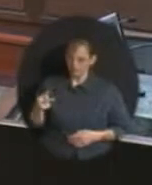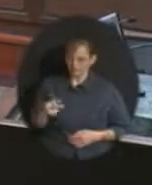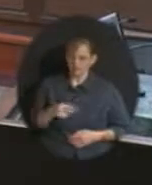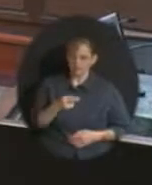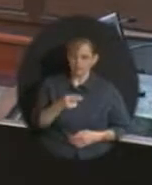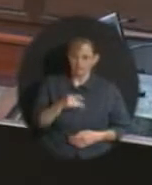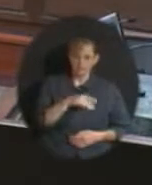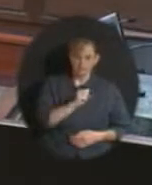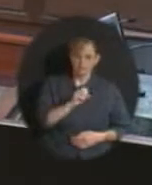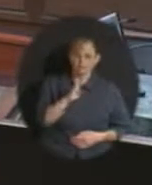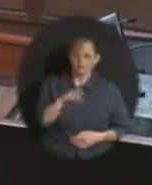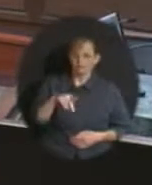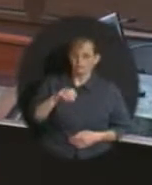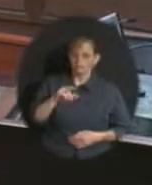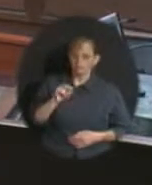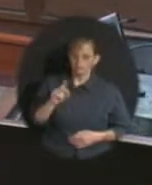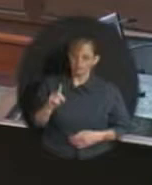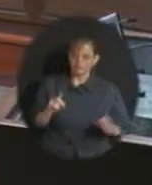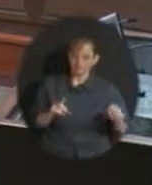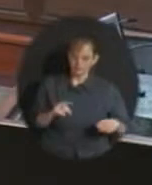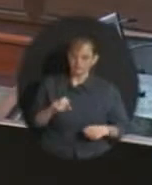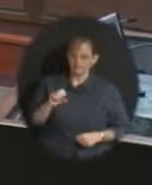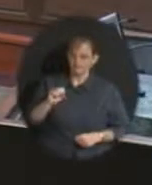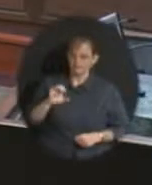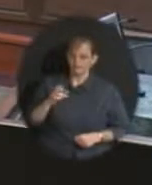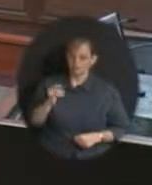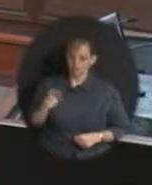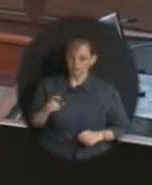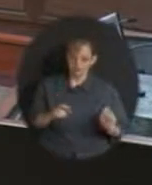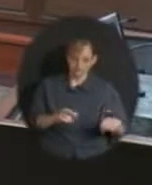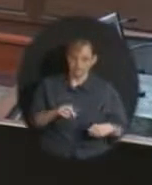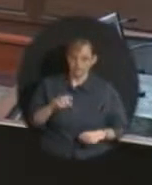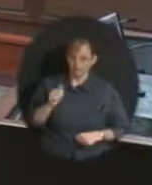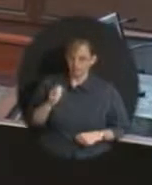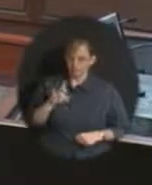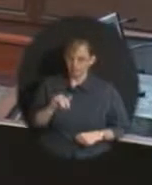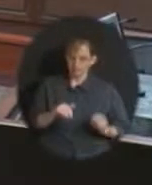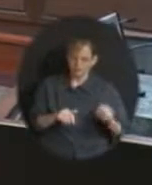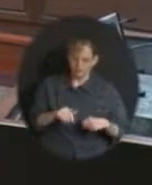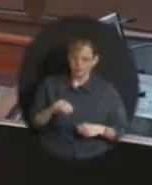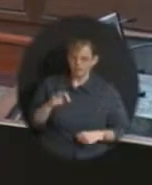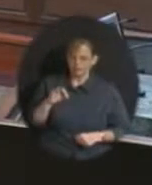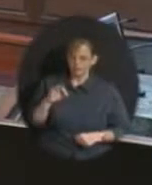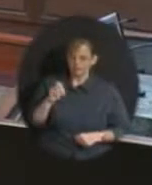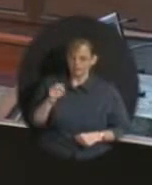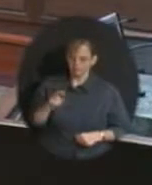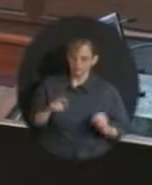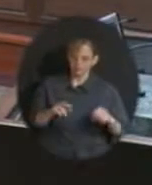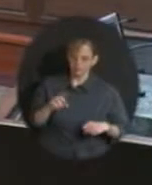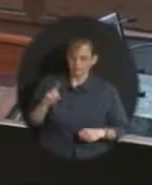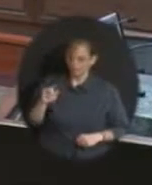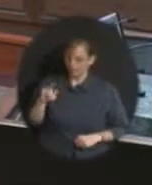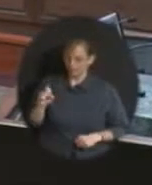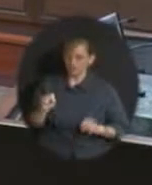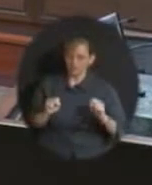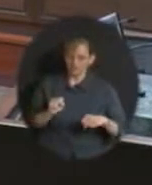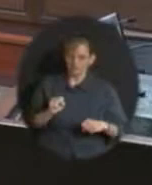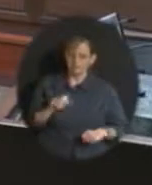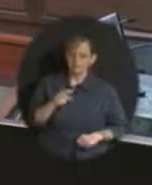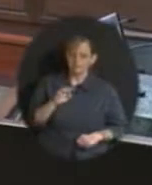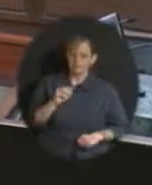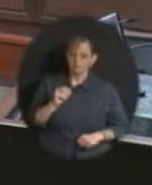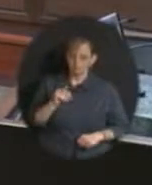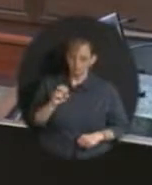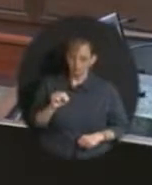Poland? Yes. Mr. Shear? Yes. Ms. Ashley? Yes. Dr. Daniels? Yes. Mrs. Felter? Yes. Mrs. Martin? Yes.